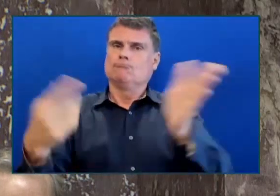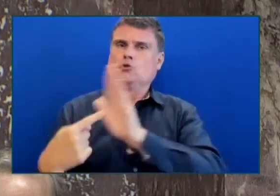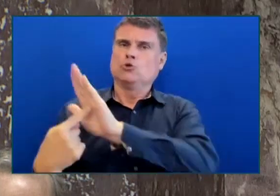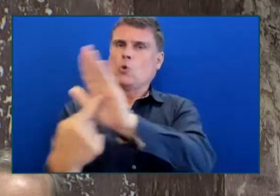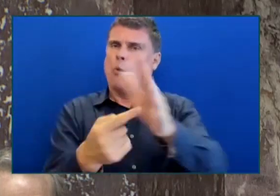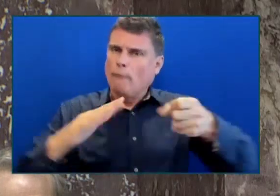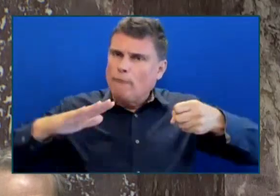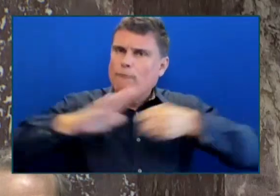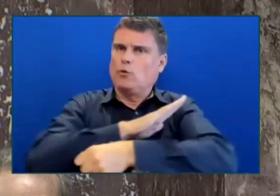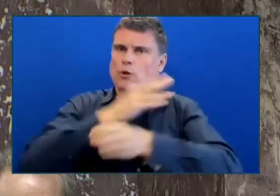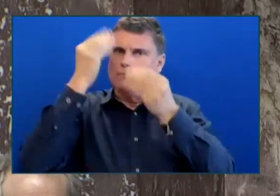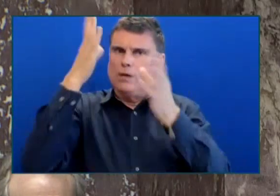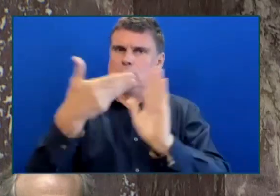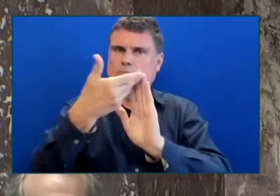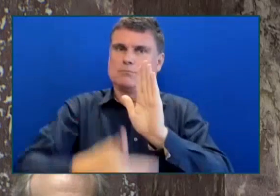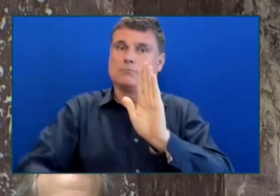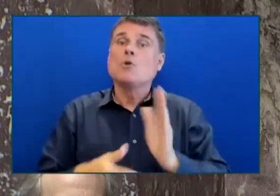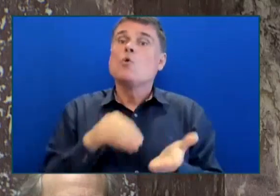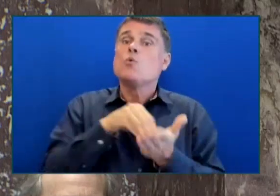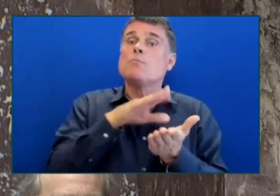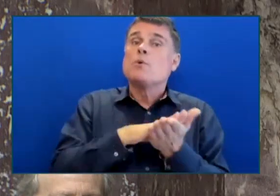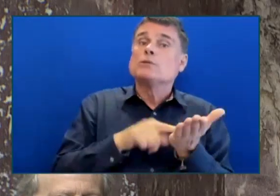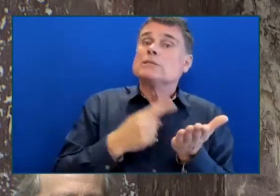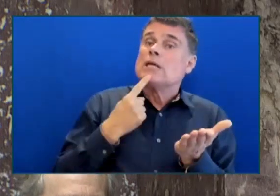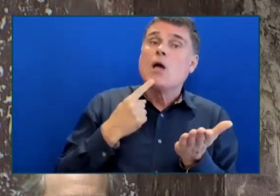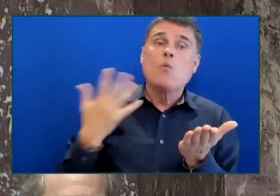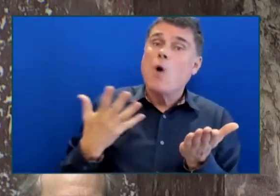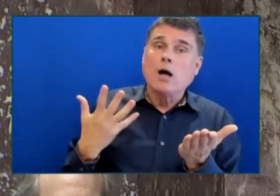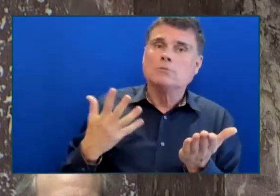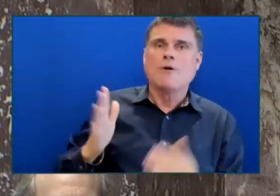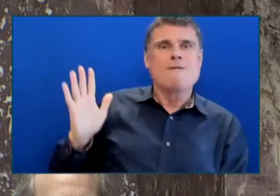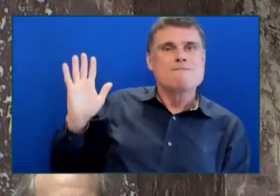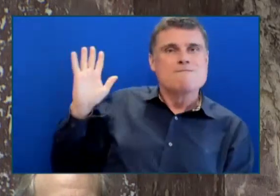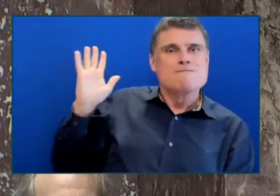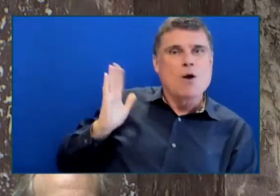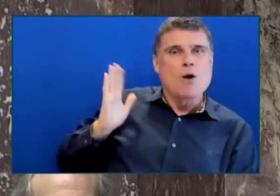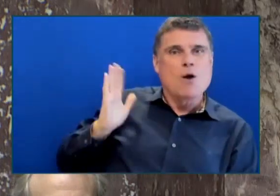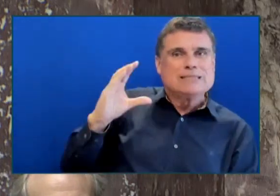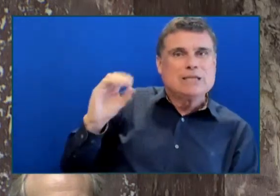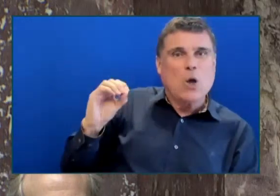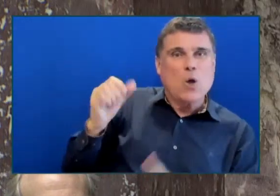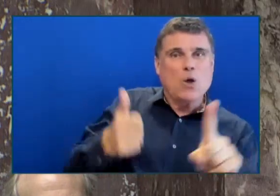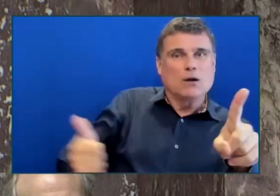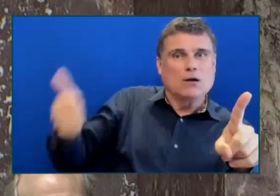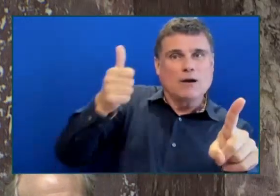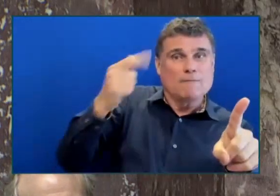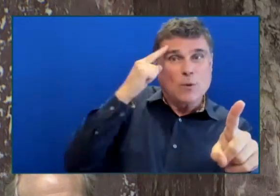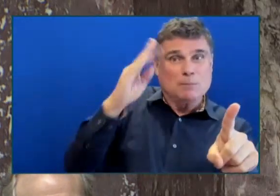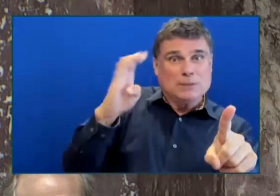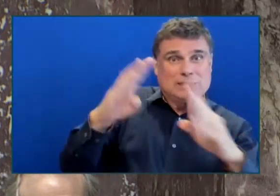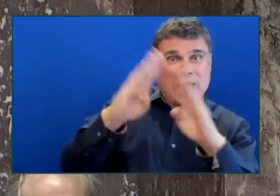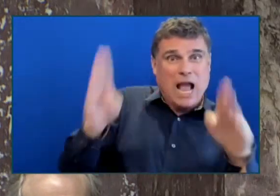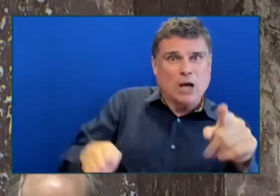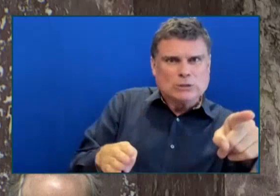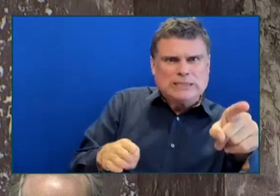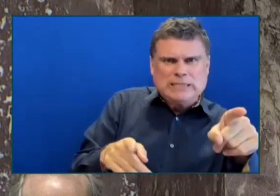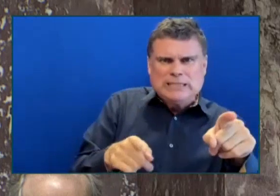of BC Housing was finding ways to ensure that dollars went to his partners,